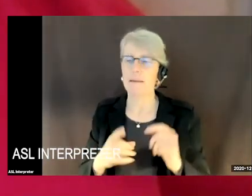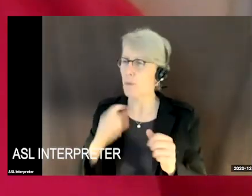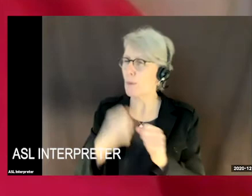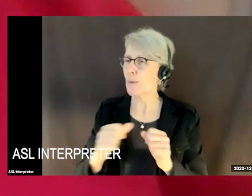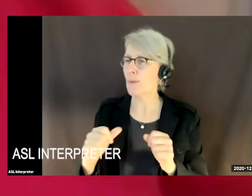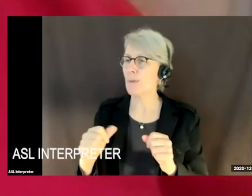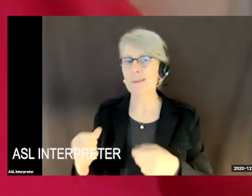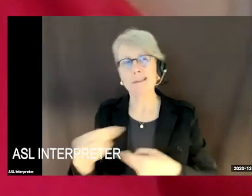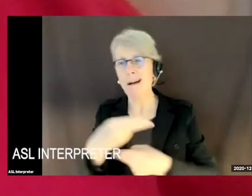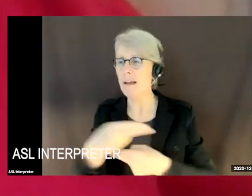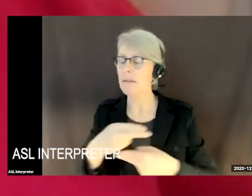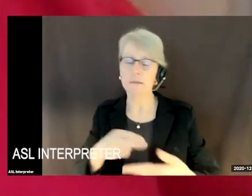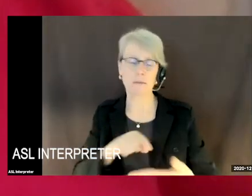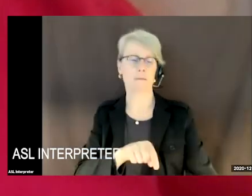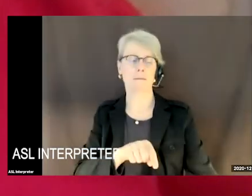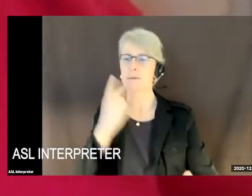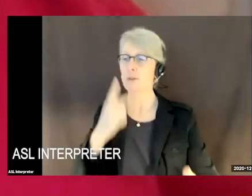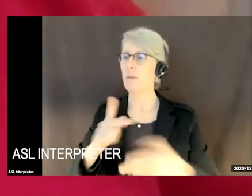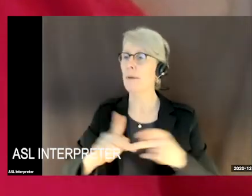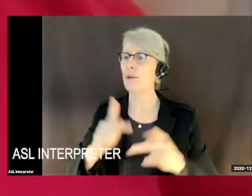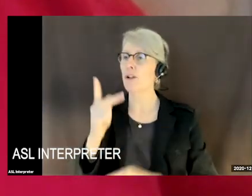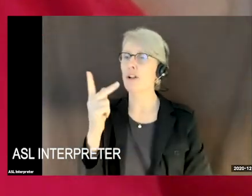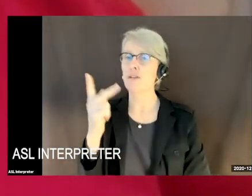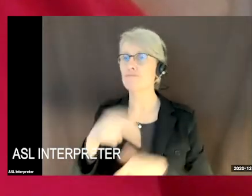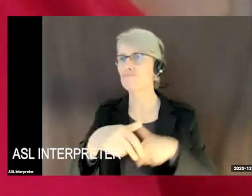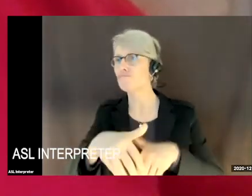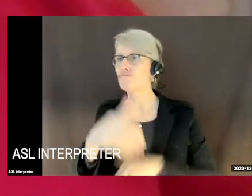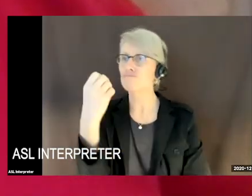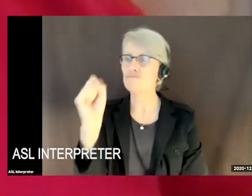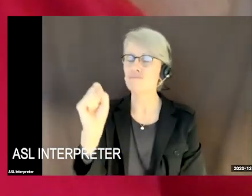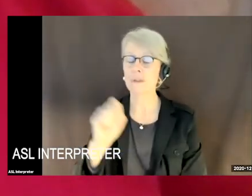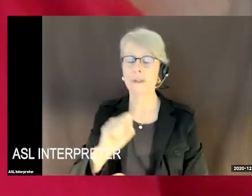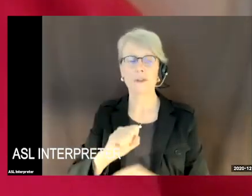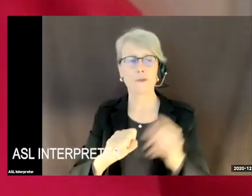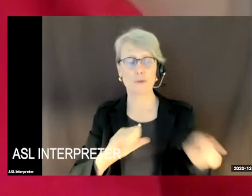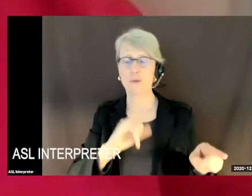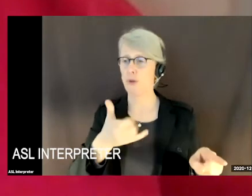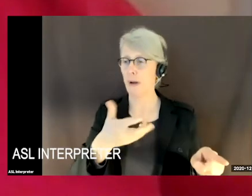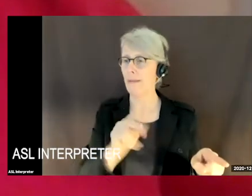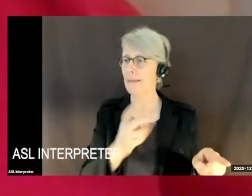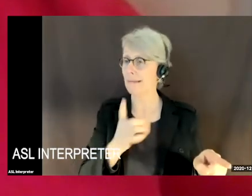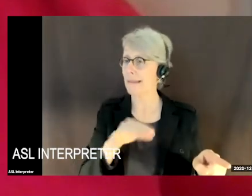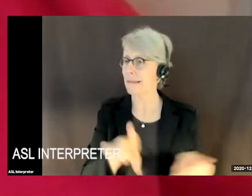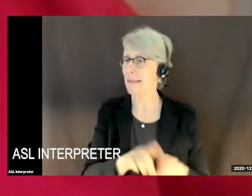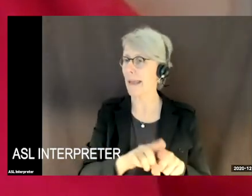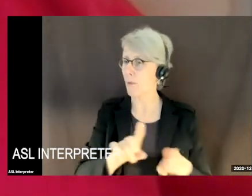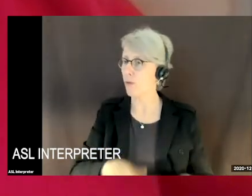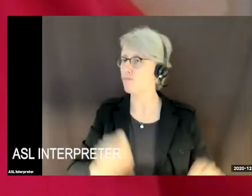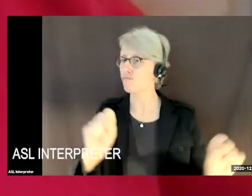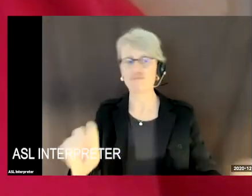of the first slides was of a demonstration, and Jonathan's civic action was a